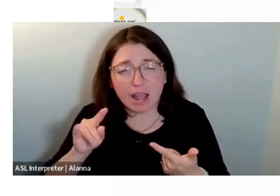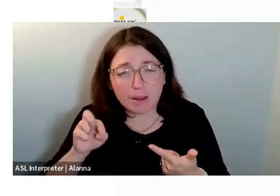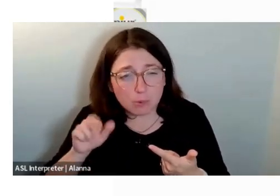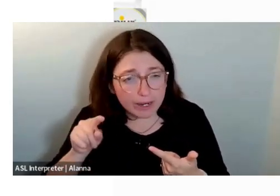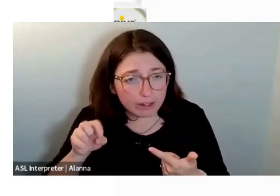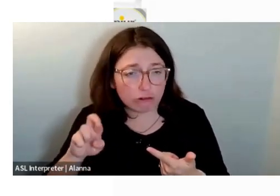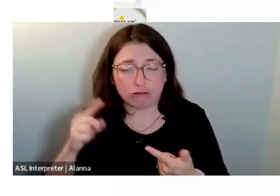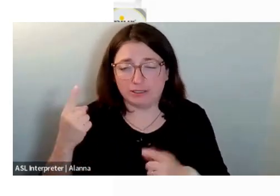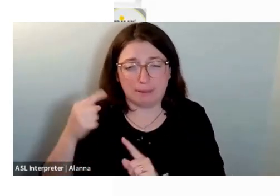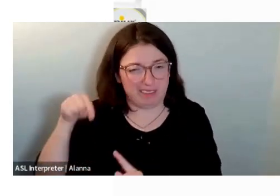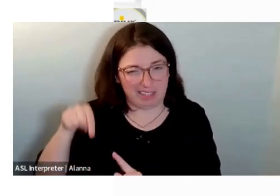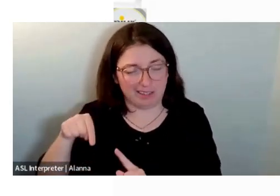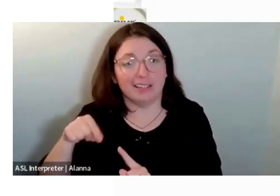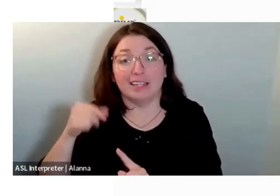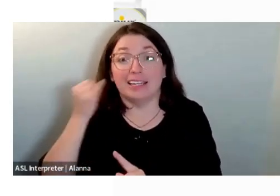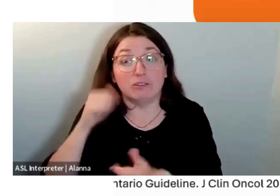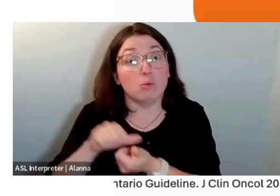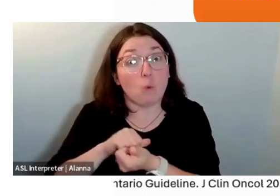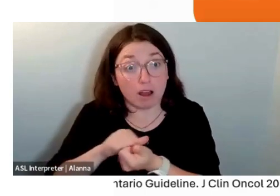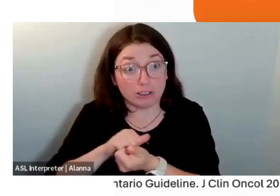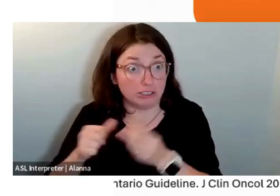other silicone devices.